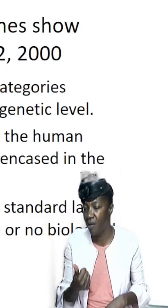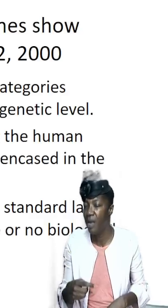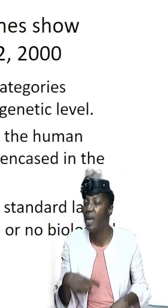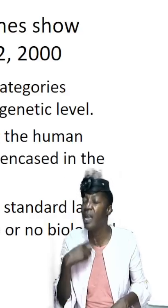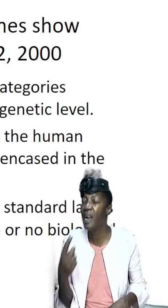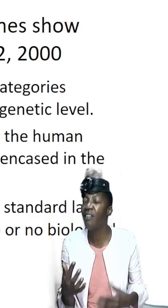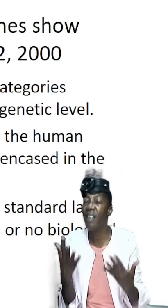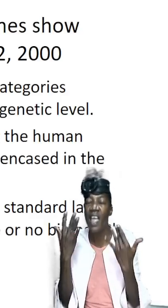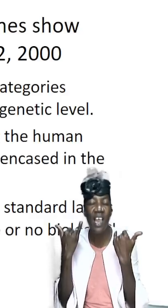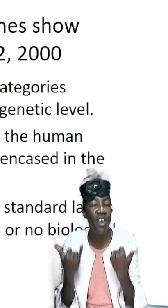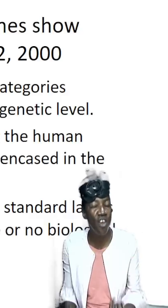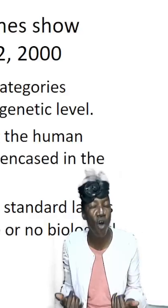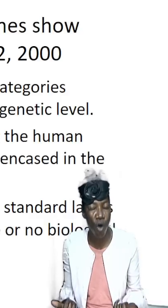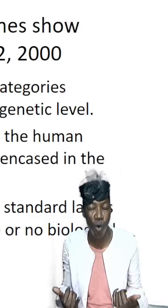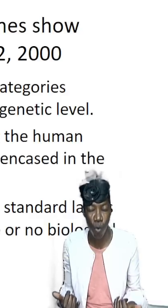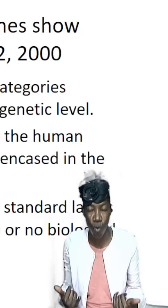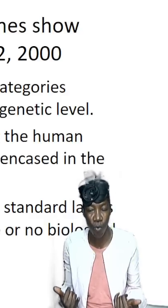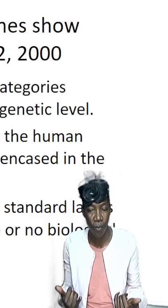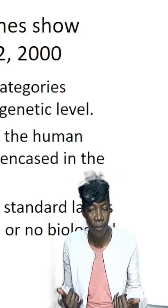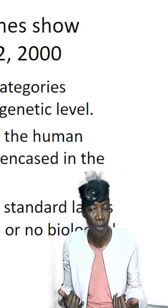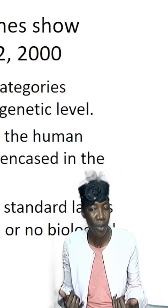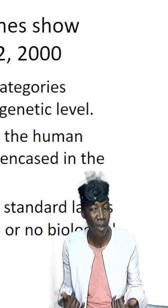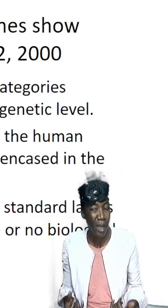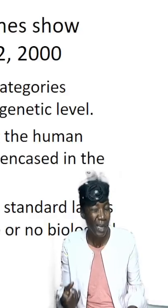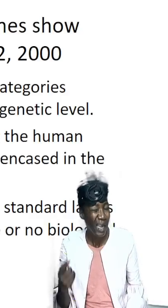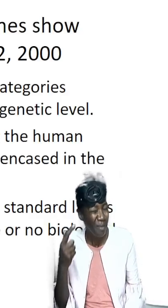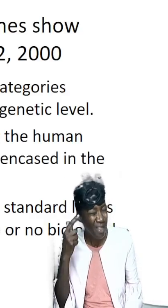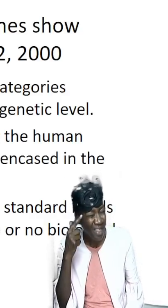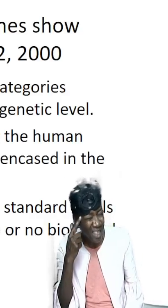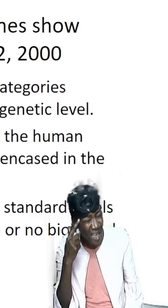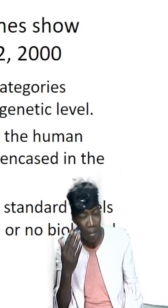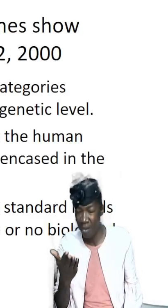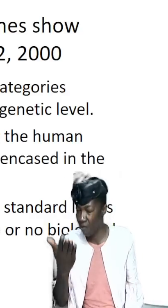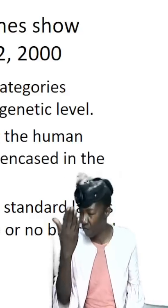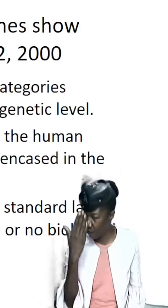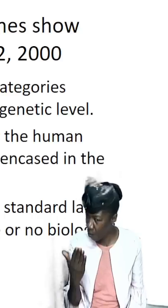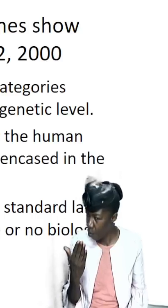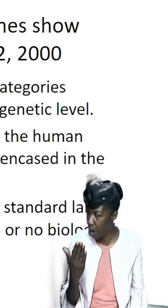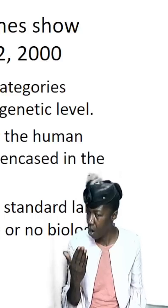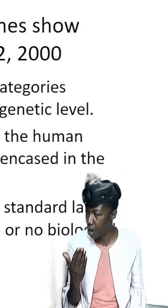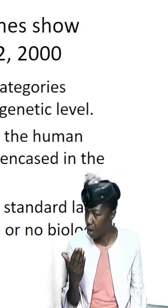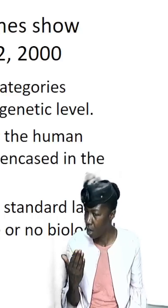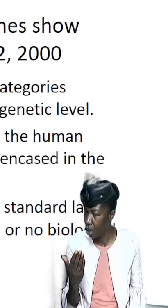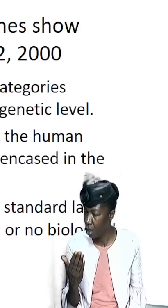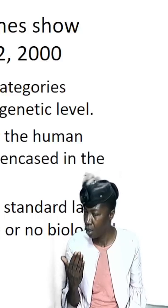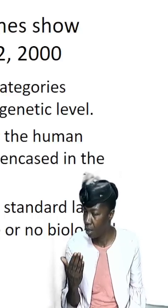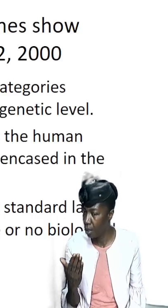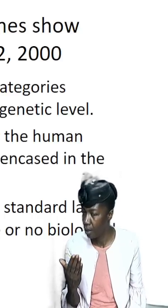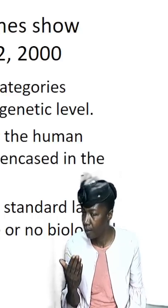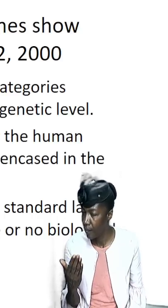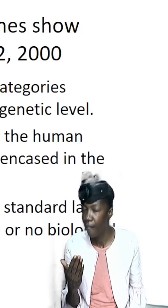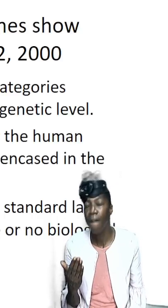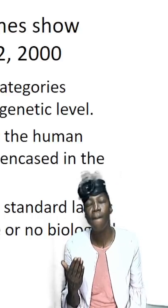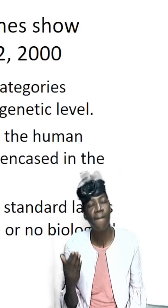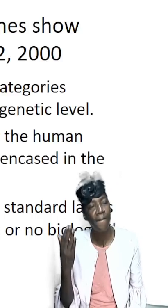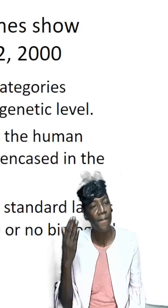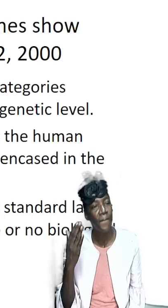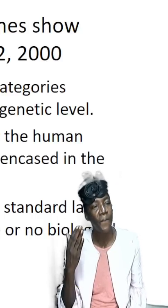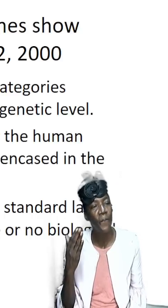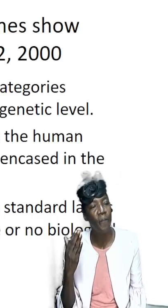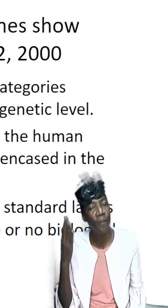they are saying now that scientists have suspected it before. And you'll see as we go on why they